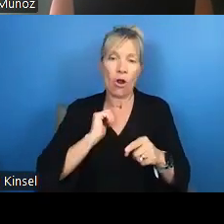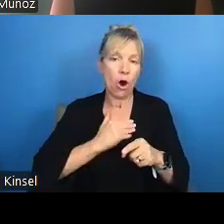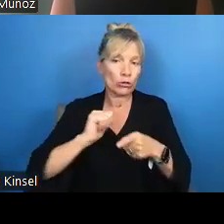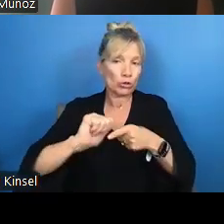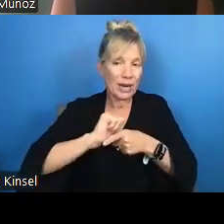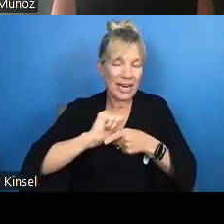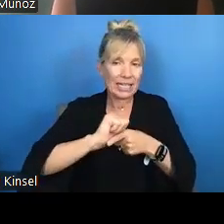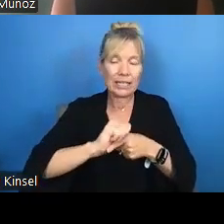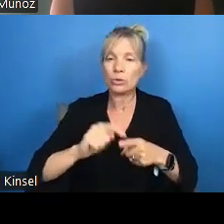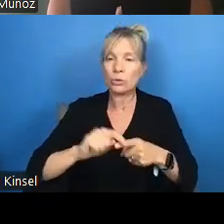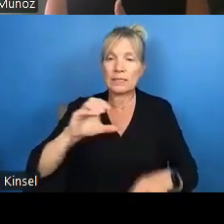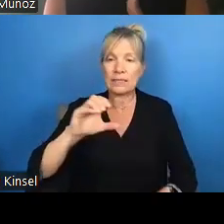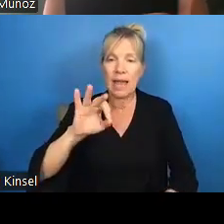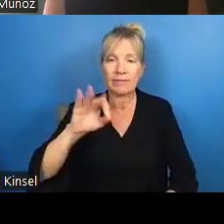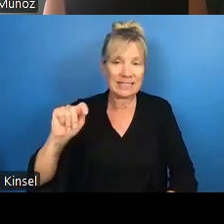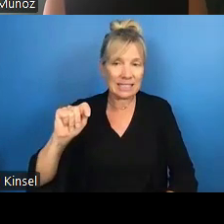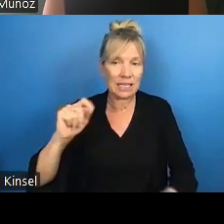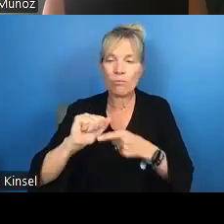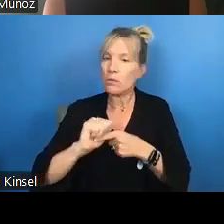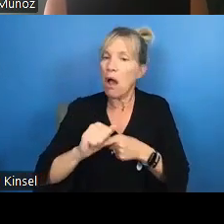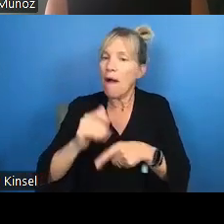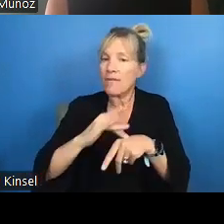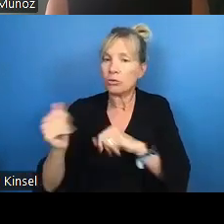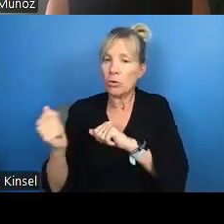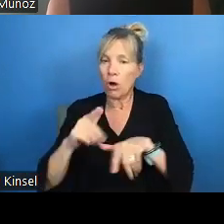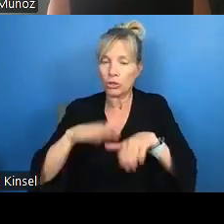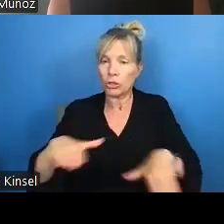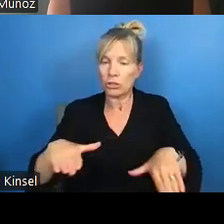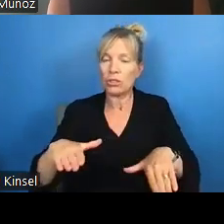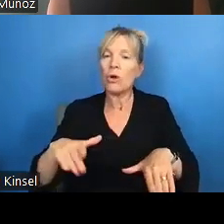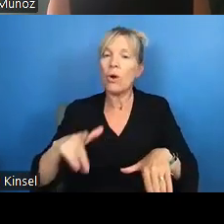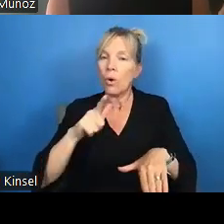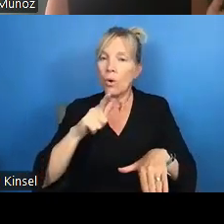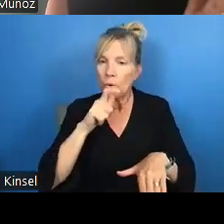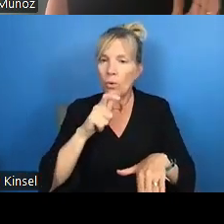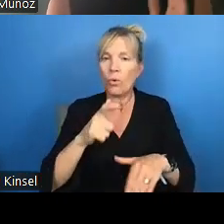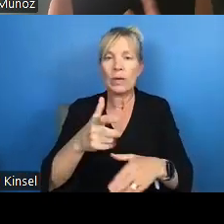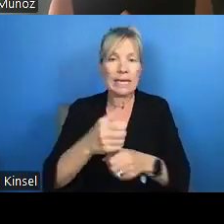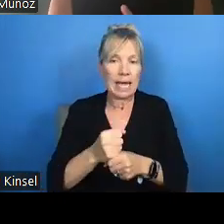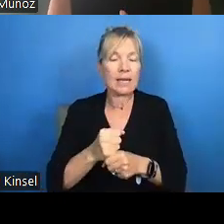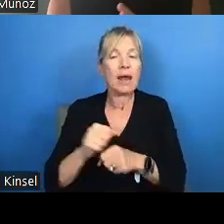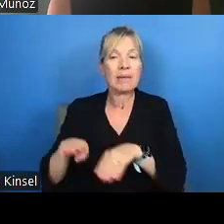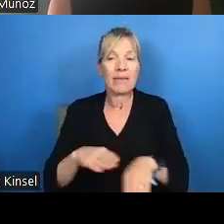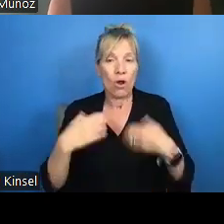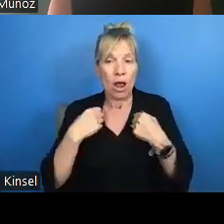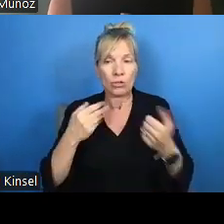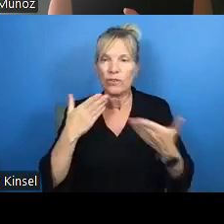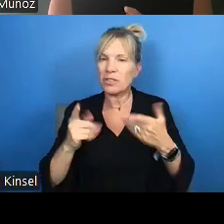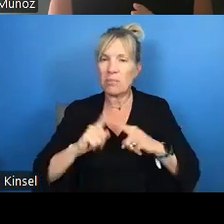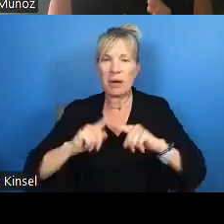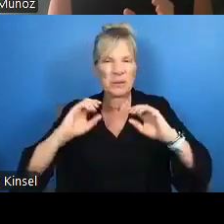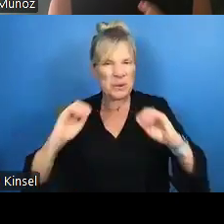to CFT practice, which is available to all children receiving behavioral health services. But we really didn't